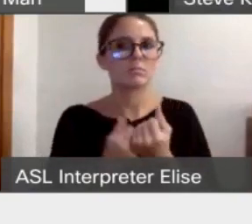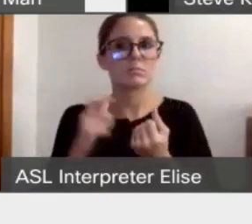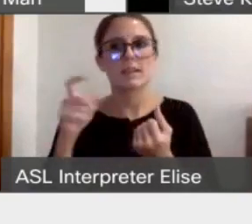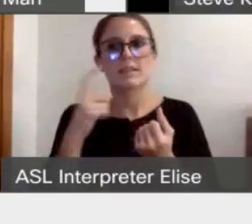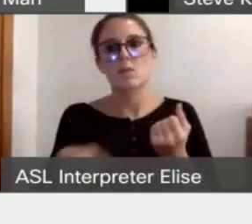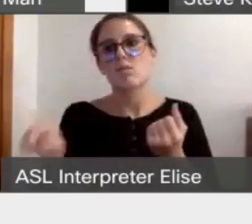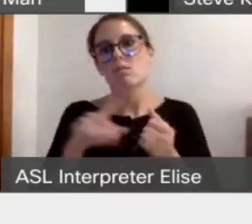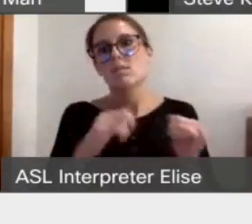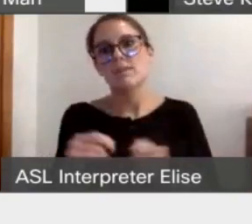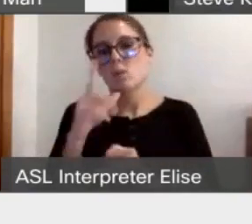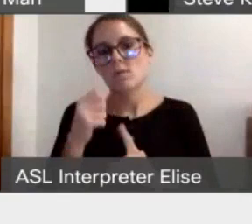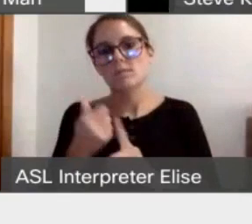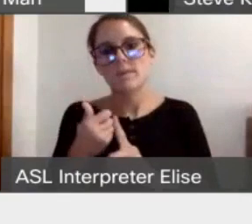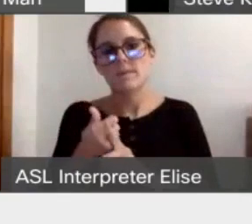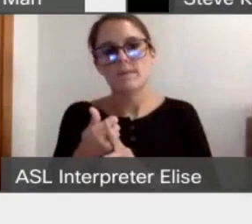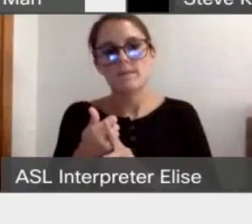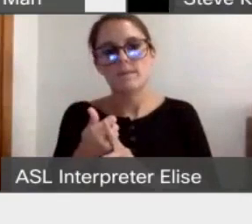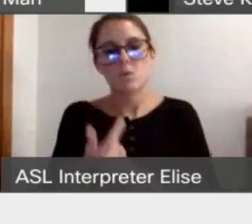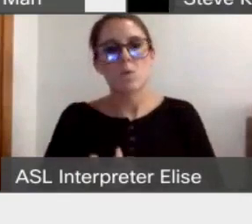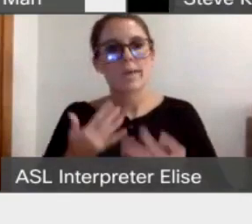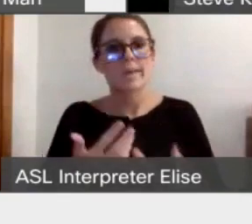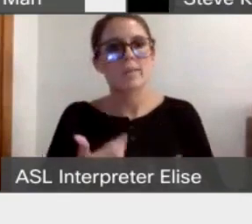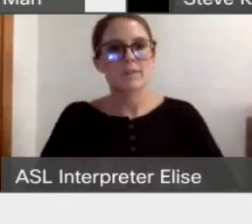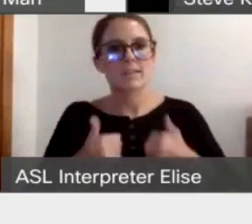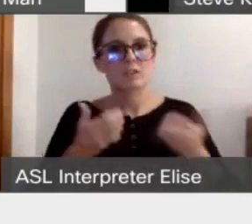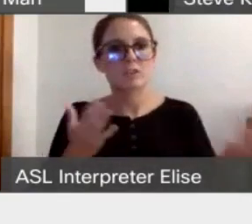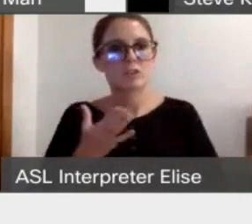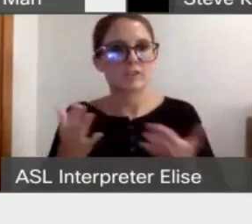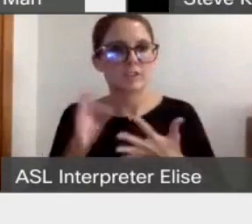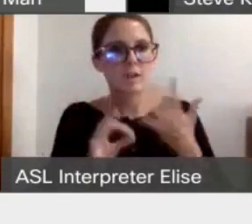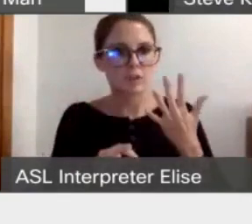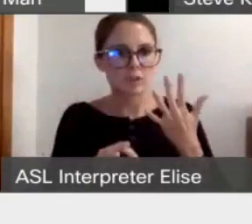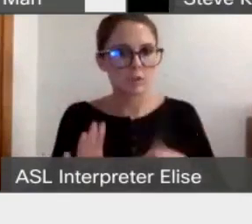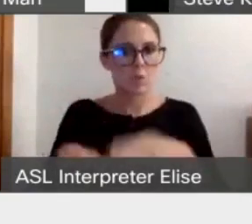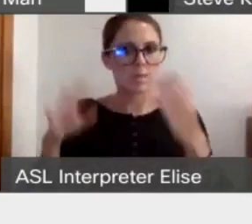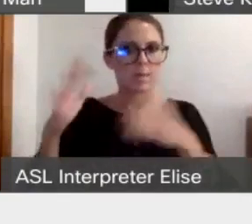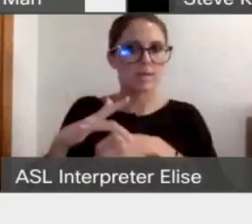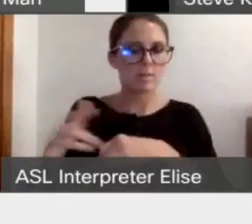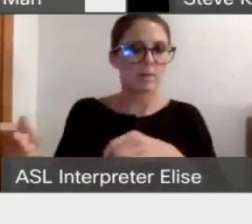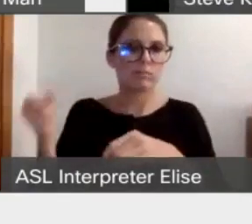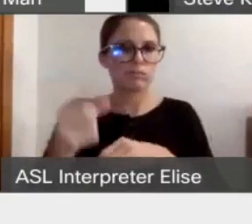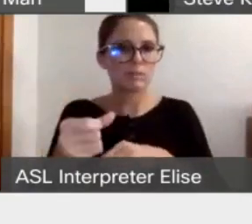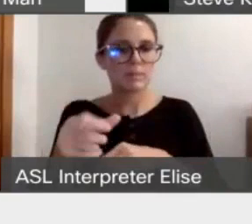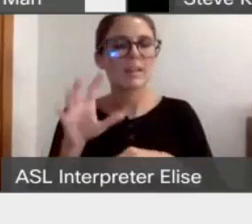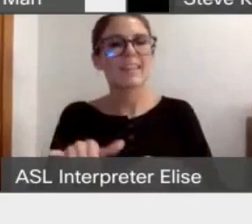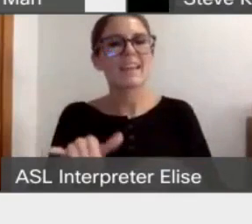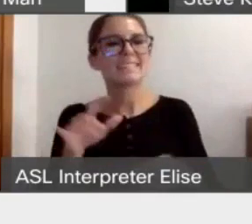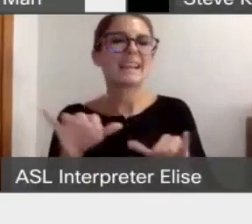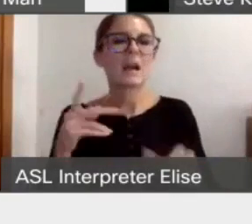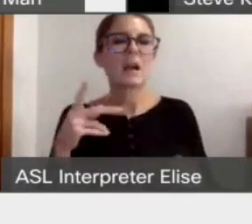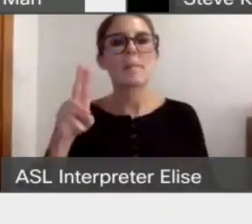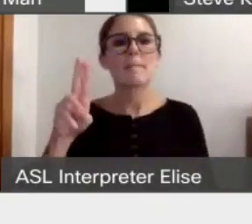out there who are awaiting residential service options. So again, it's a very big puzzle that we are